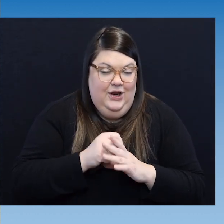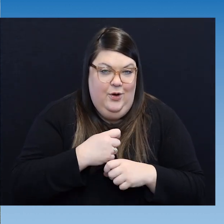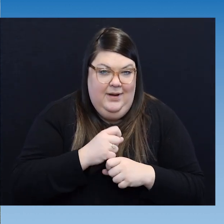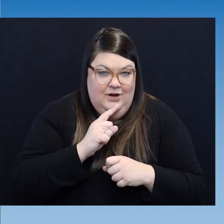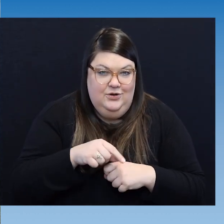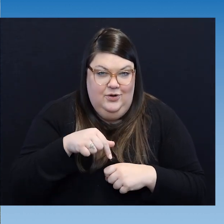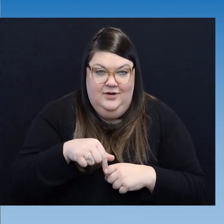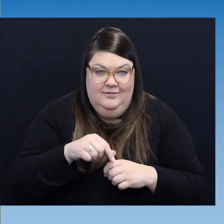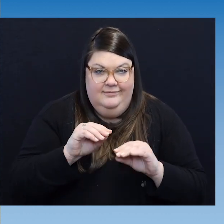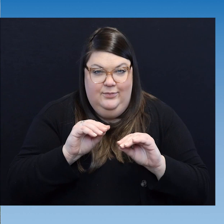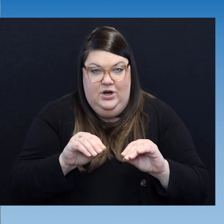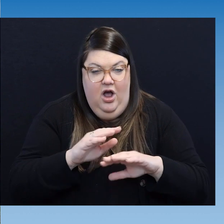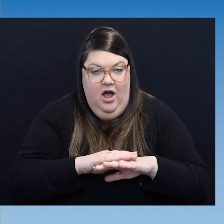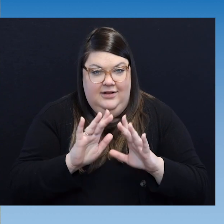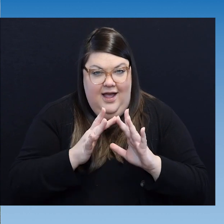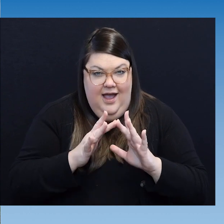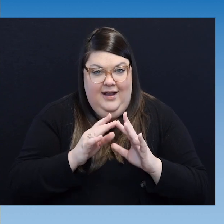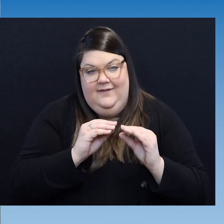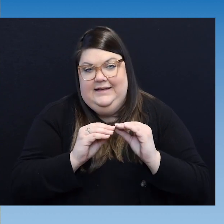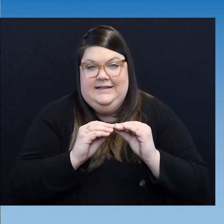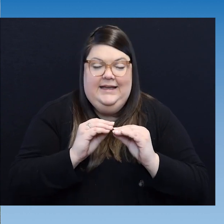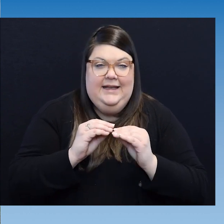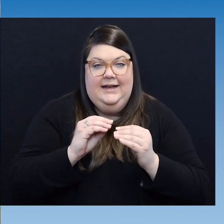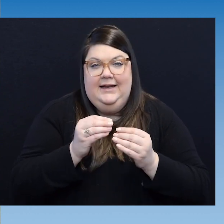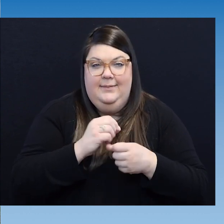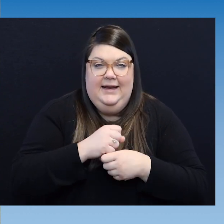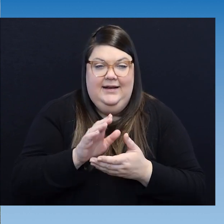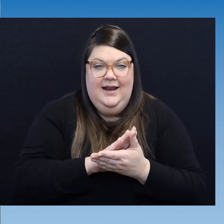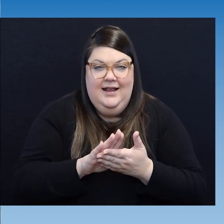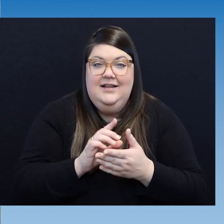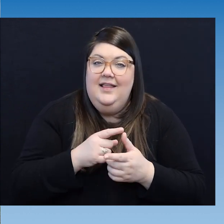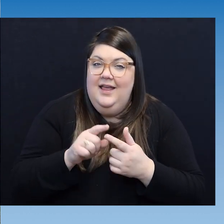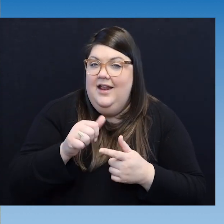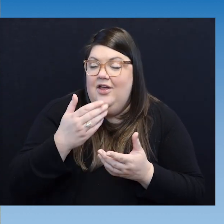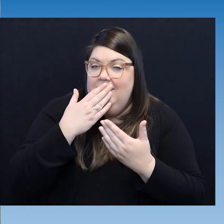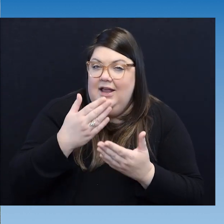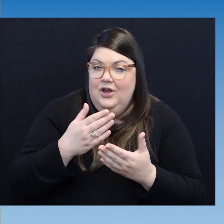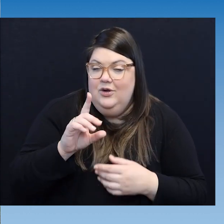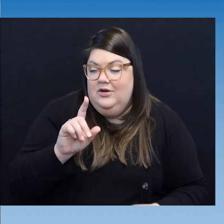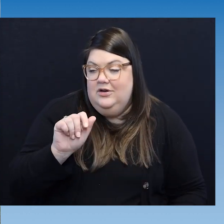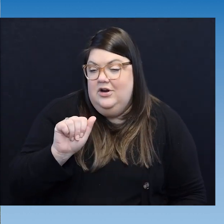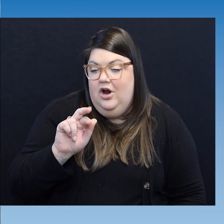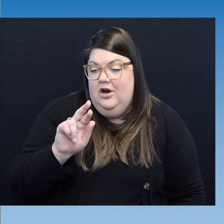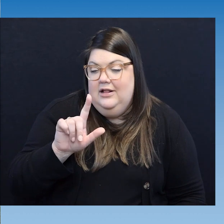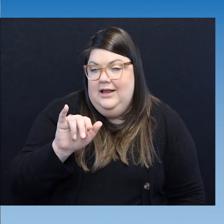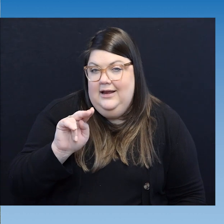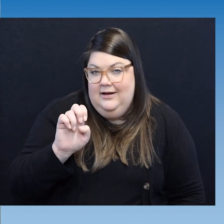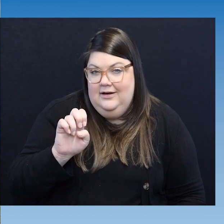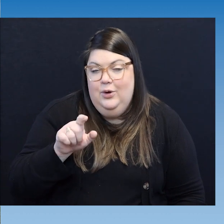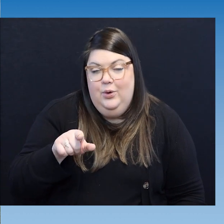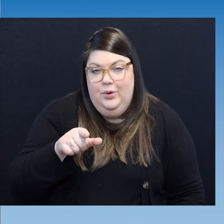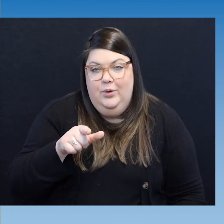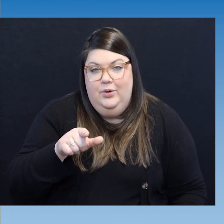it, putting it online and fixing it up and making it nice. And then another thank you to Darlene Lizarraga,